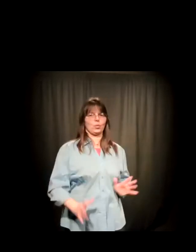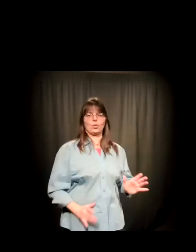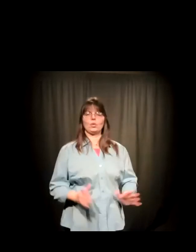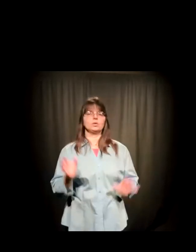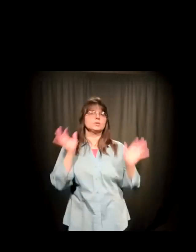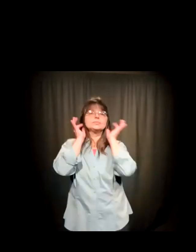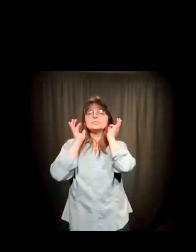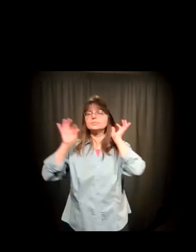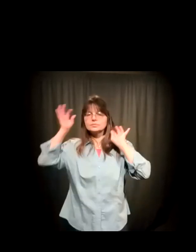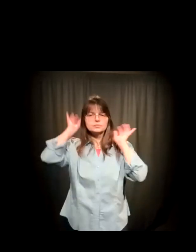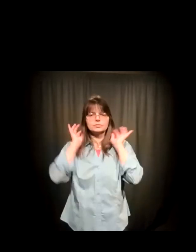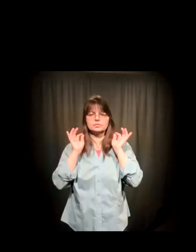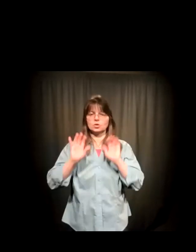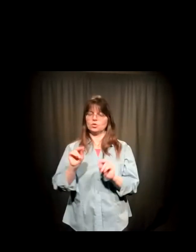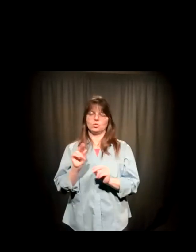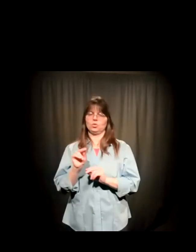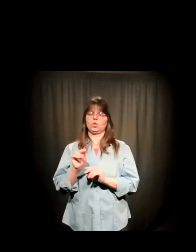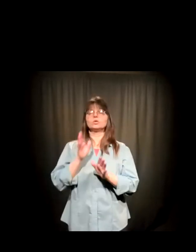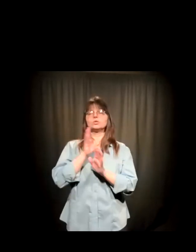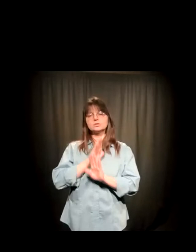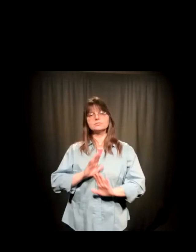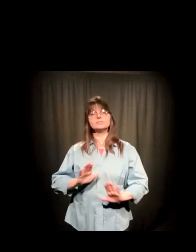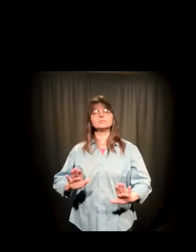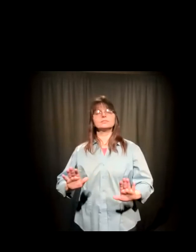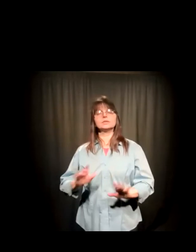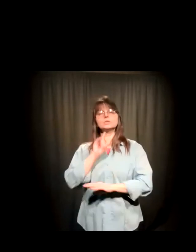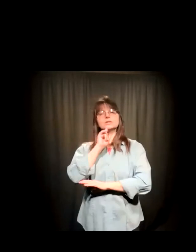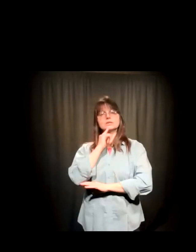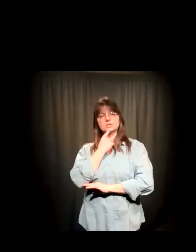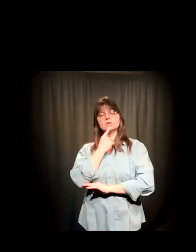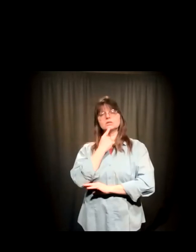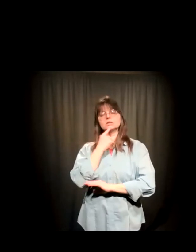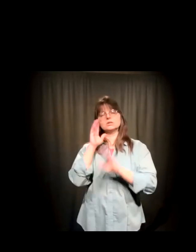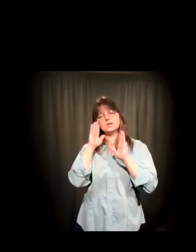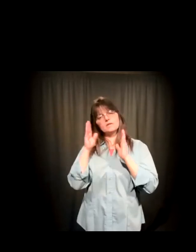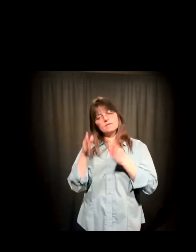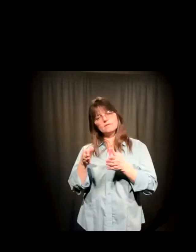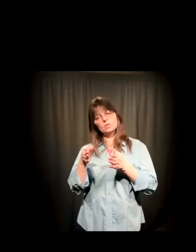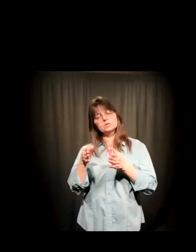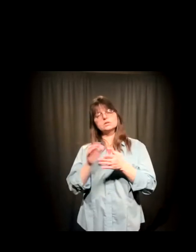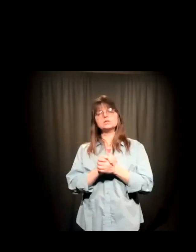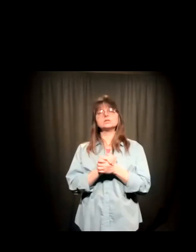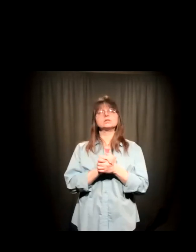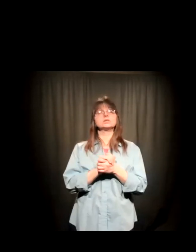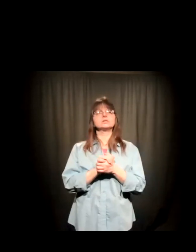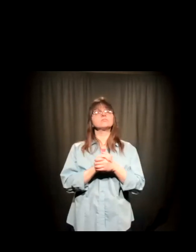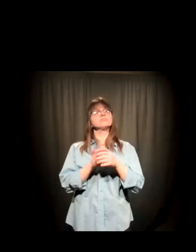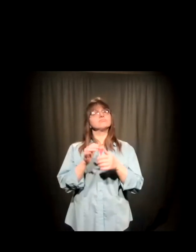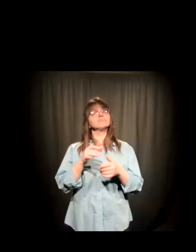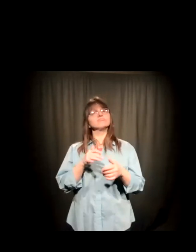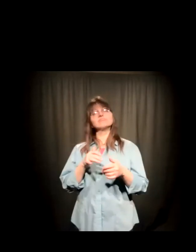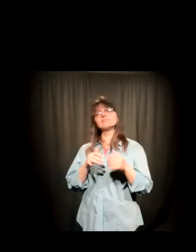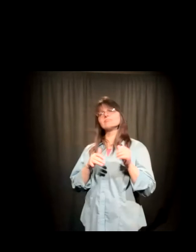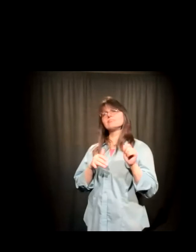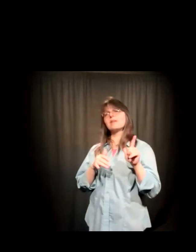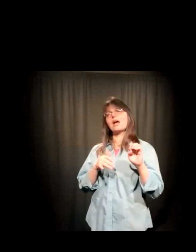hair. She gave the impression of someone serious and focused, someone much like Alex, who was